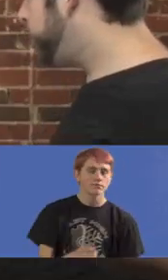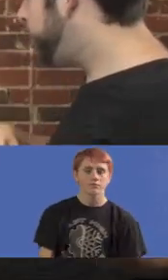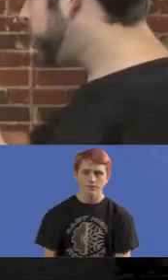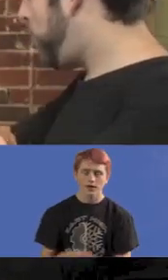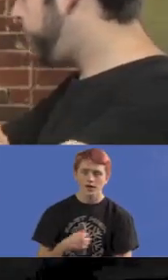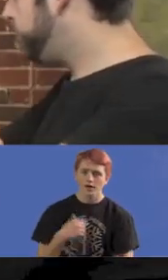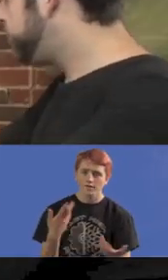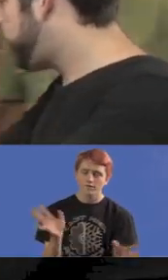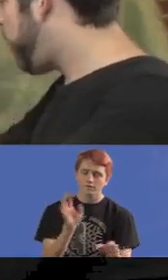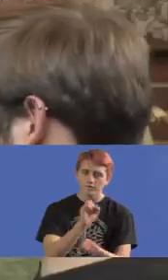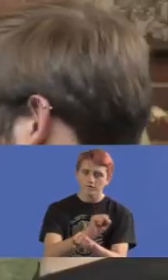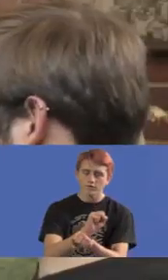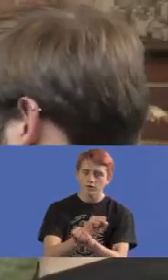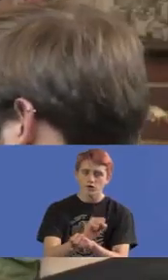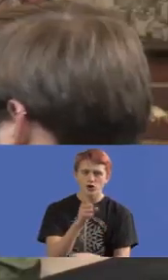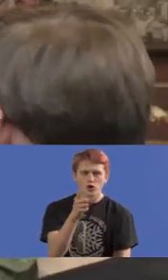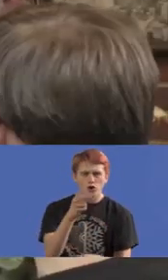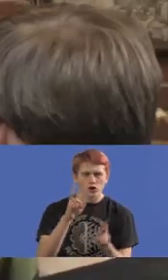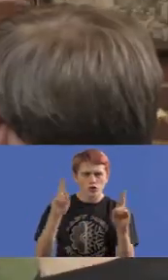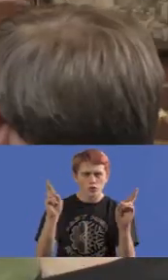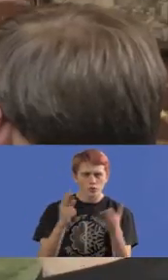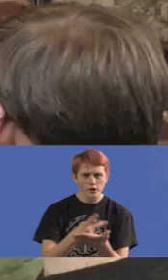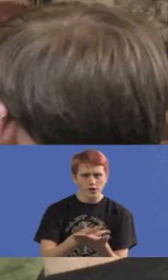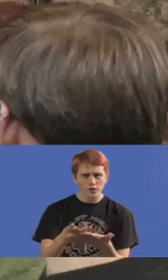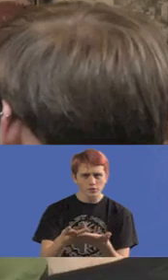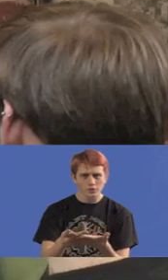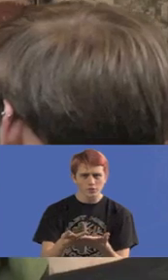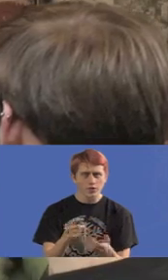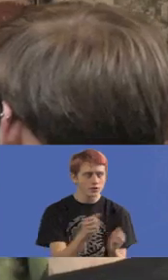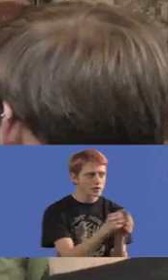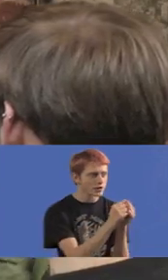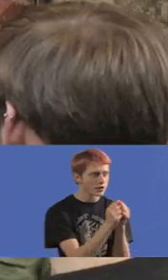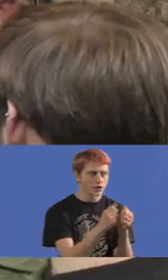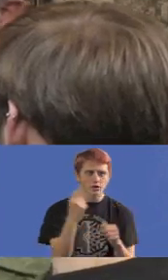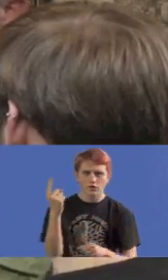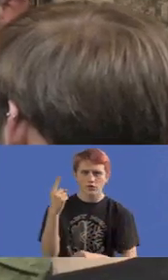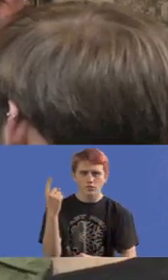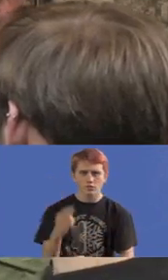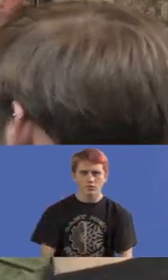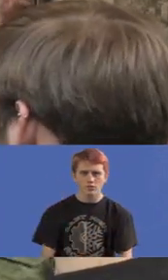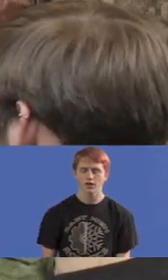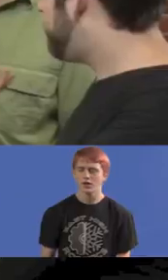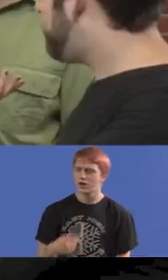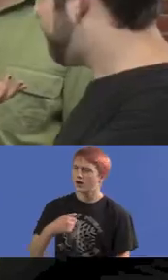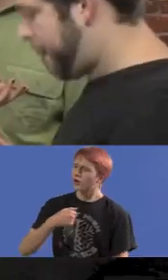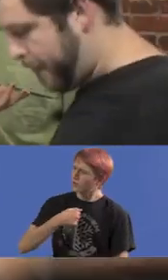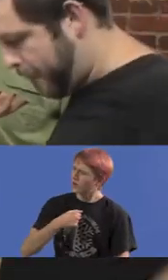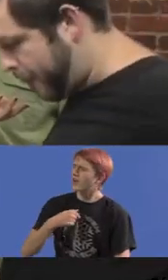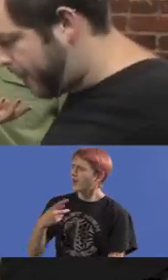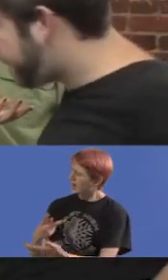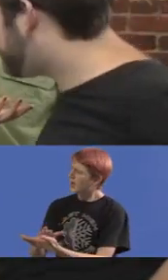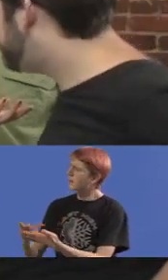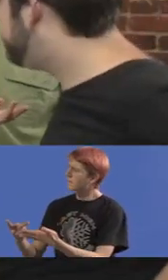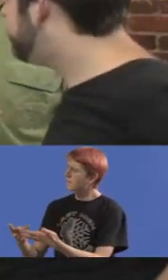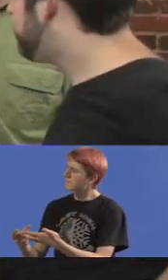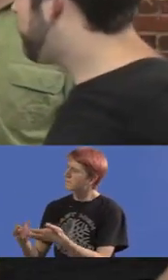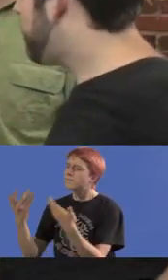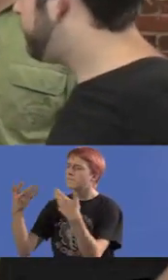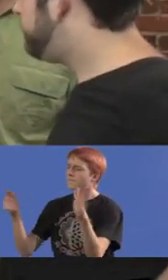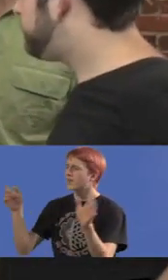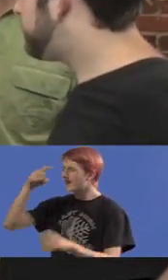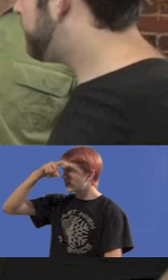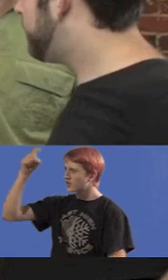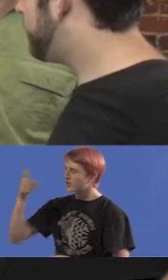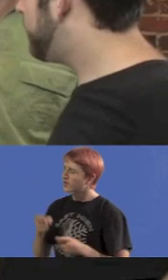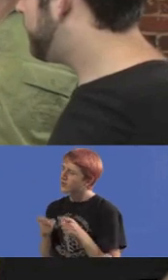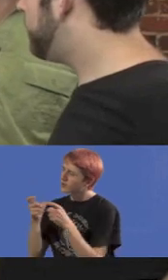me. Guys, my shift's about to end. I need to ring you up. Will it be together or separate? You know what, guys? I got this. It